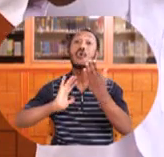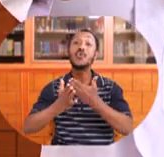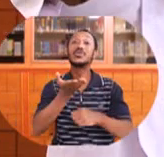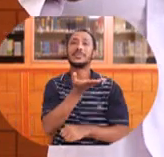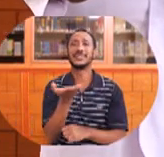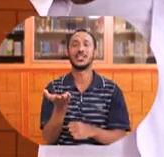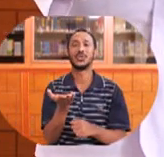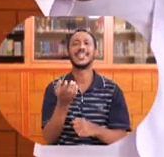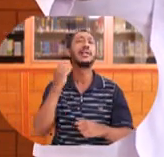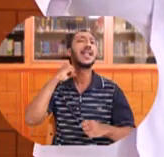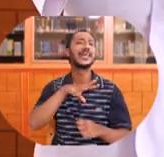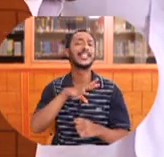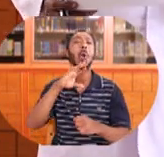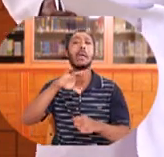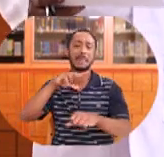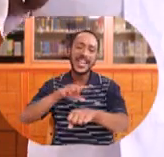substances,